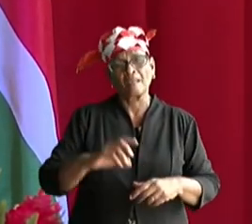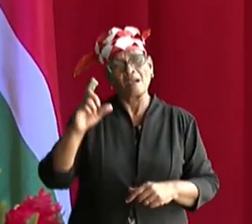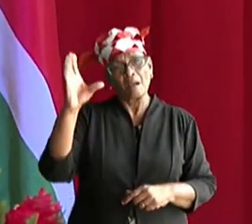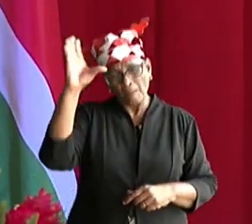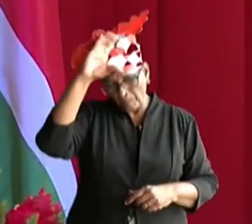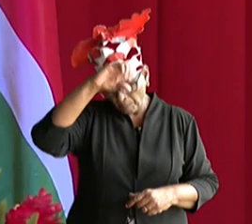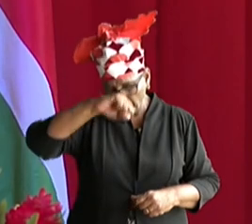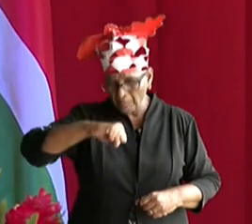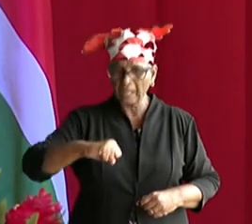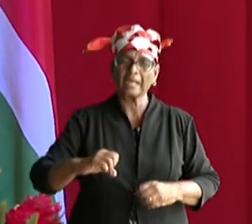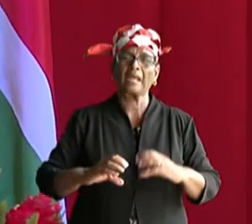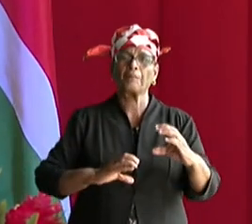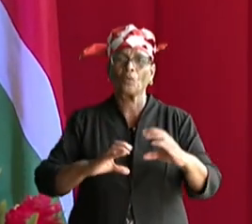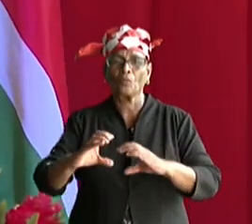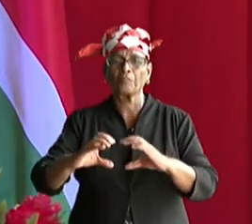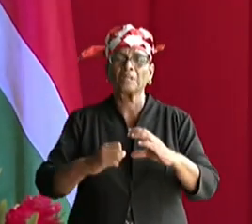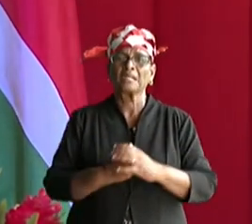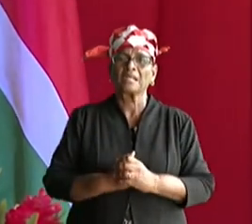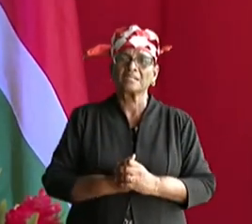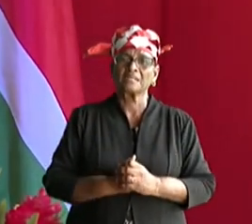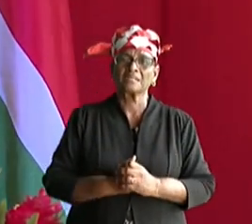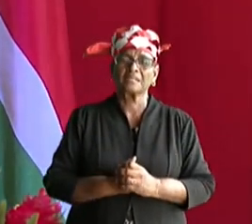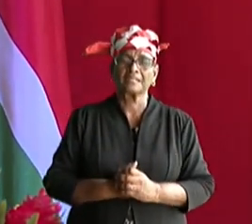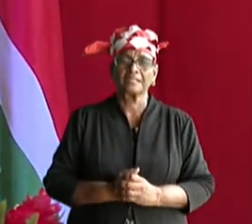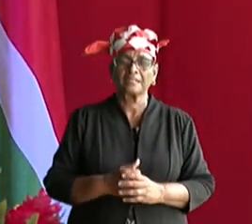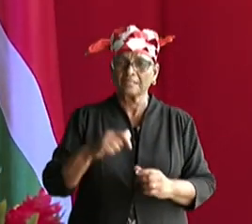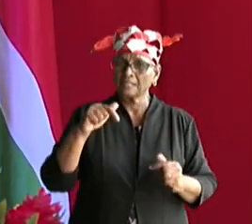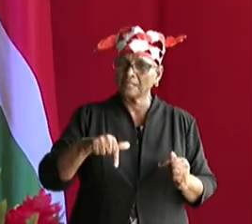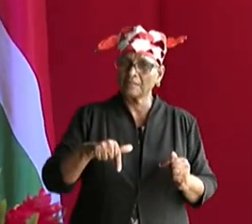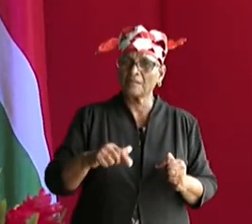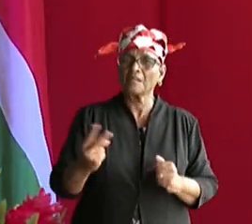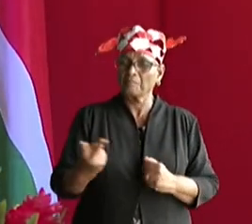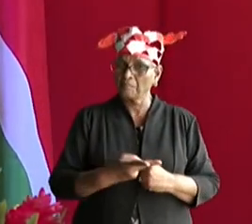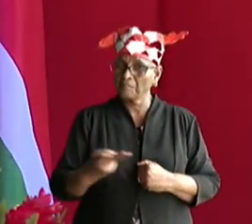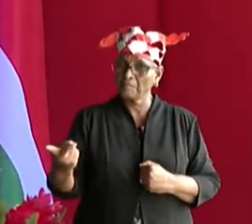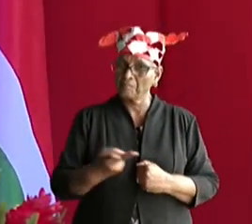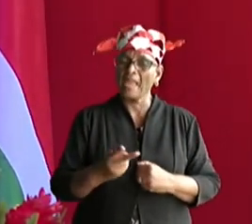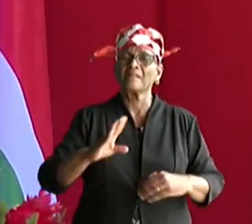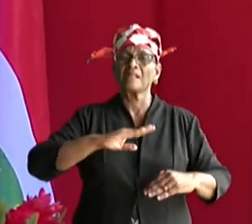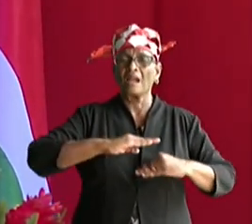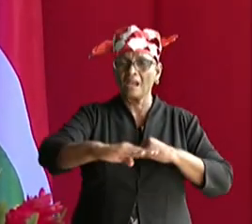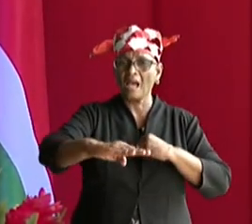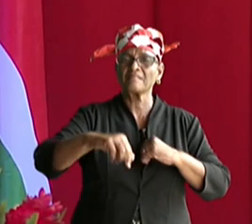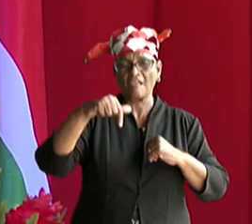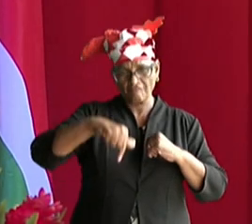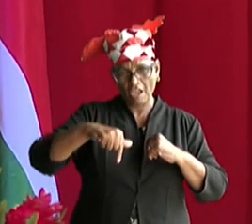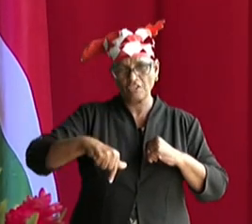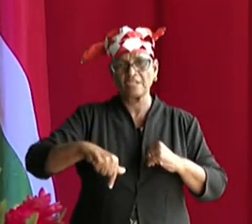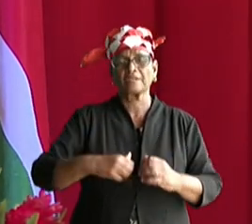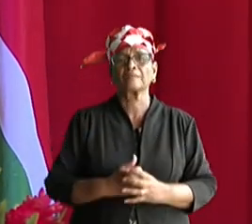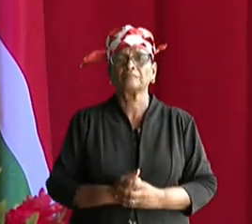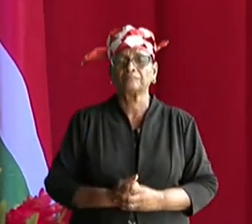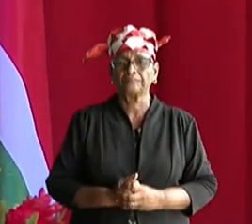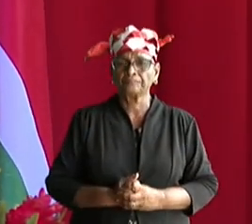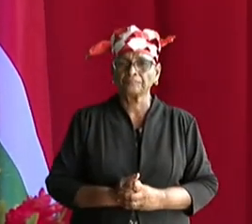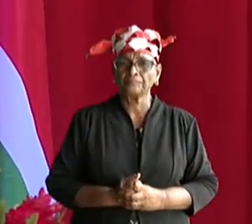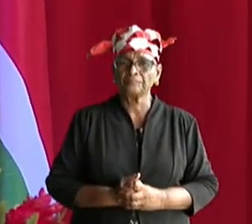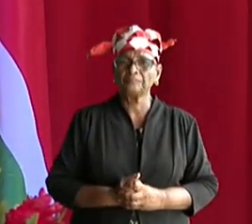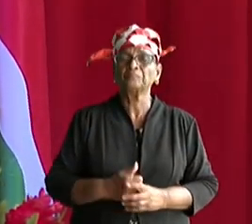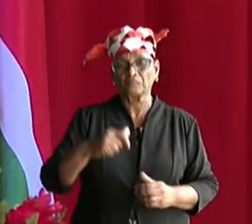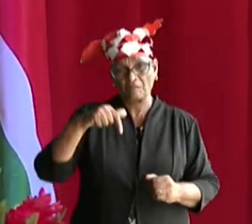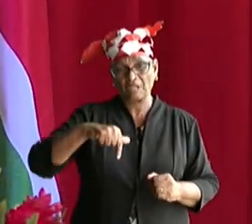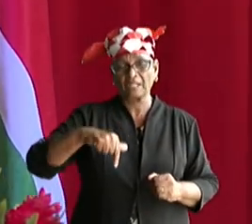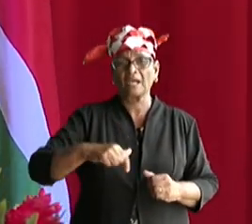understanding, and cooperation that exists between my country and yours. But